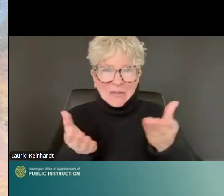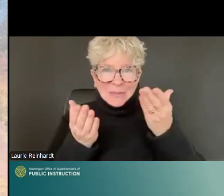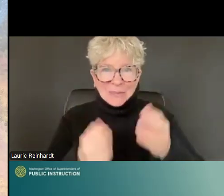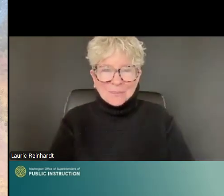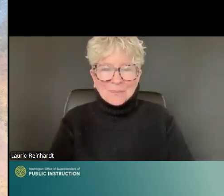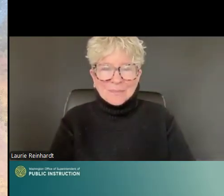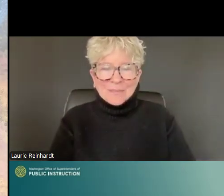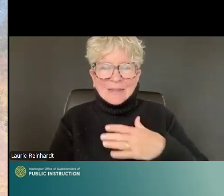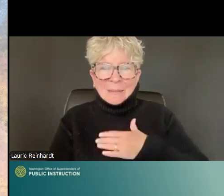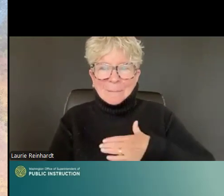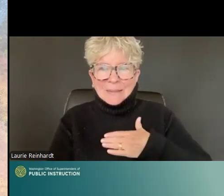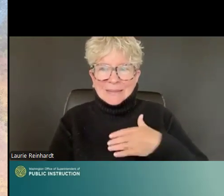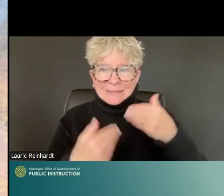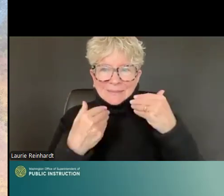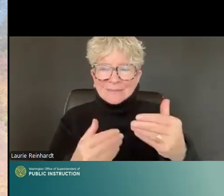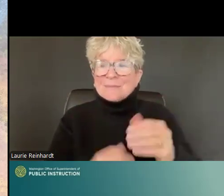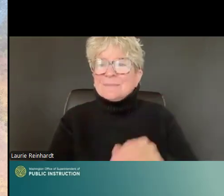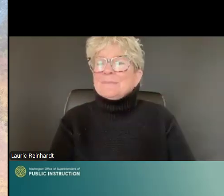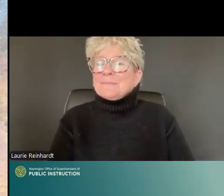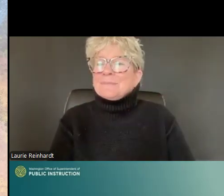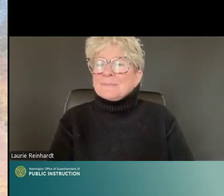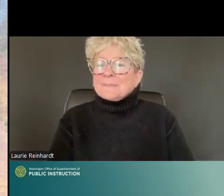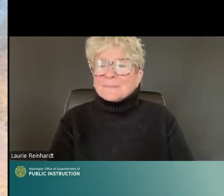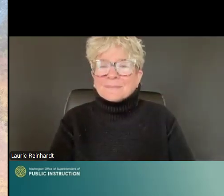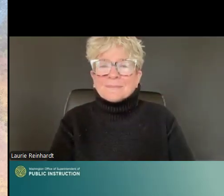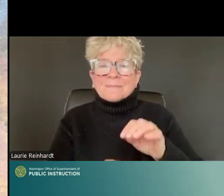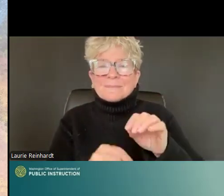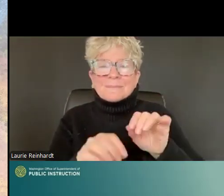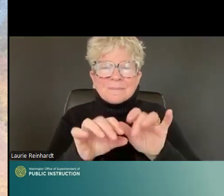So please feel free to enter your results in our poll.